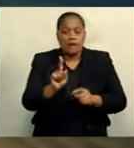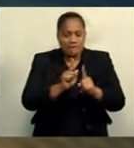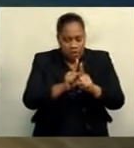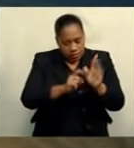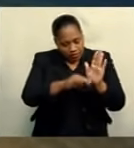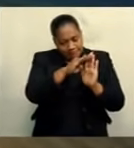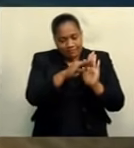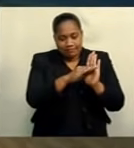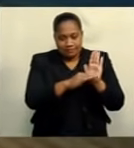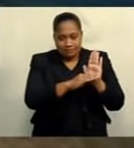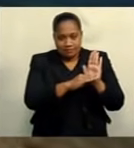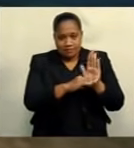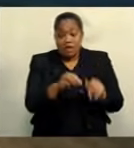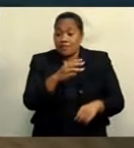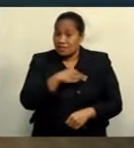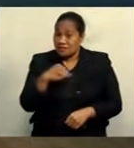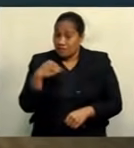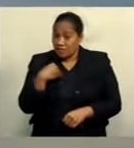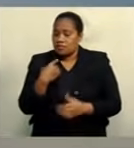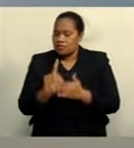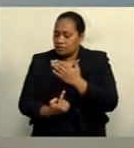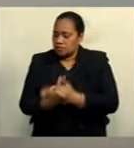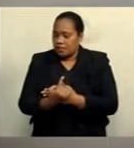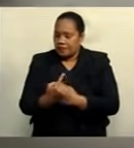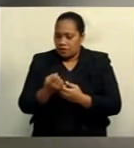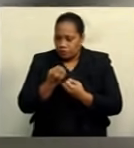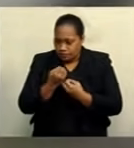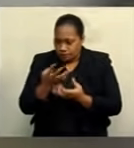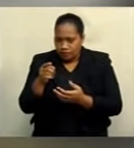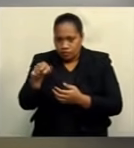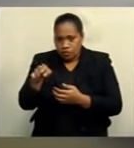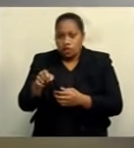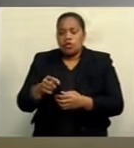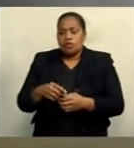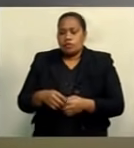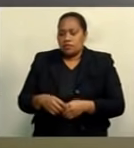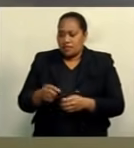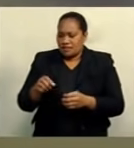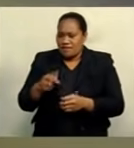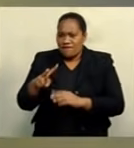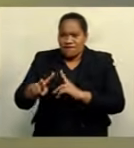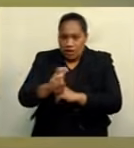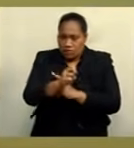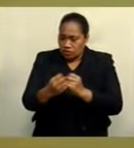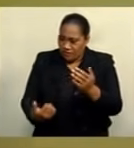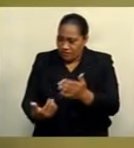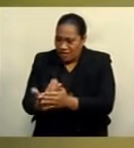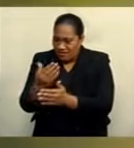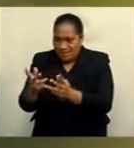health ministry has been tasked to halt the virus that has entered the green zones once and for all.